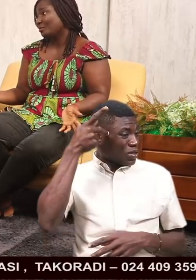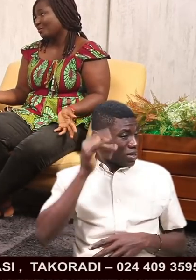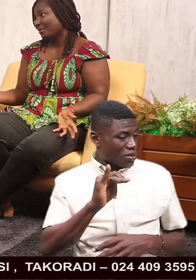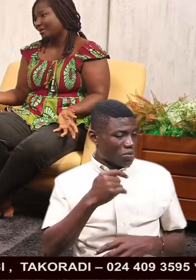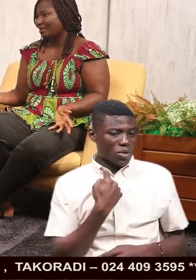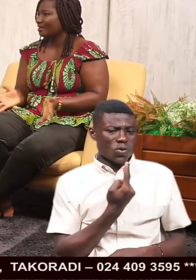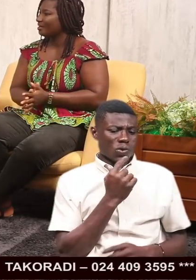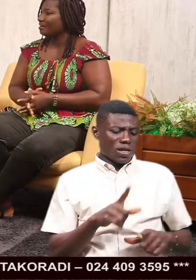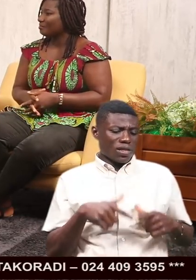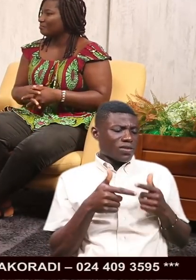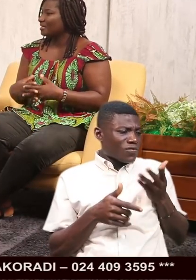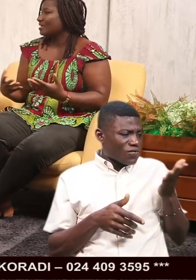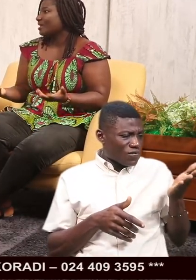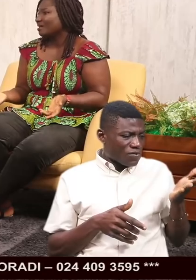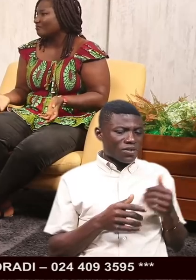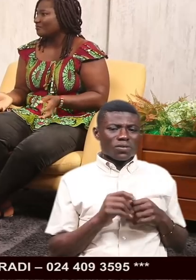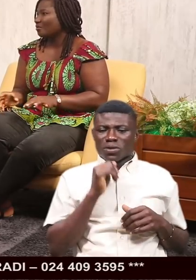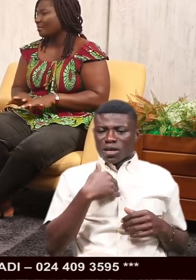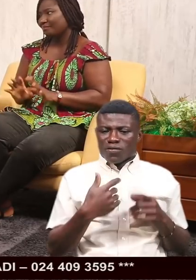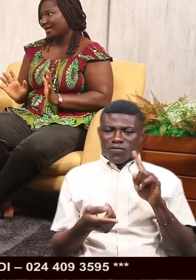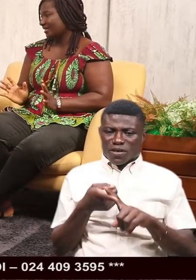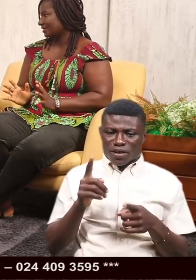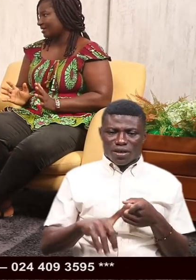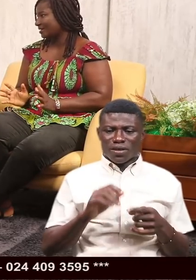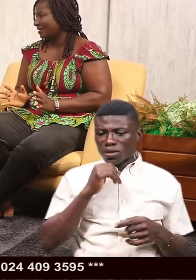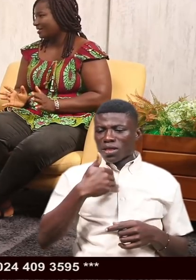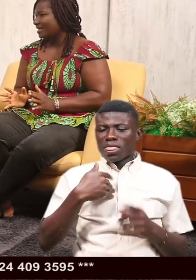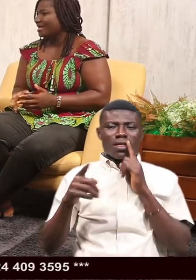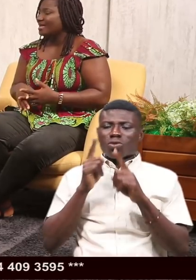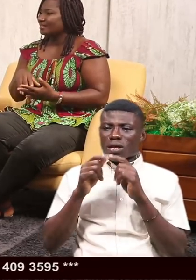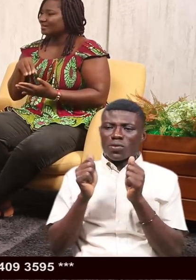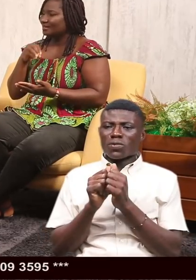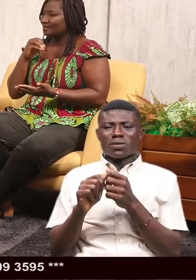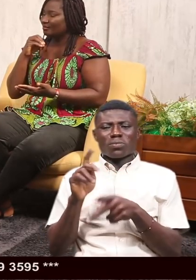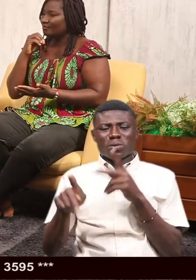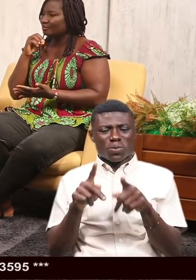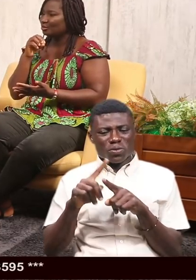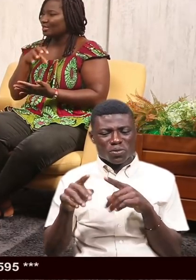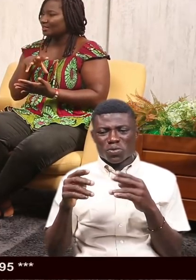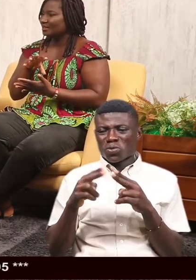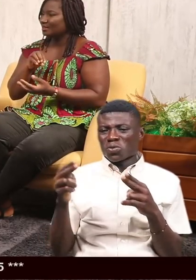ekoye menko a minia danfo mempe kasa enti